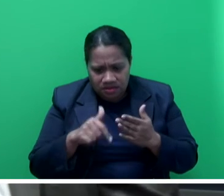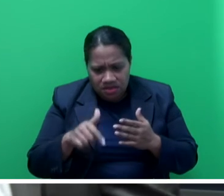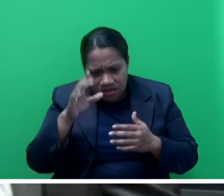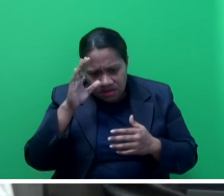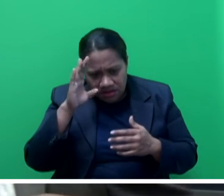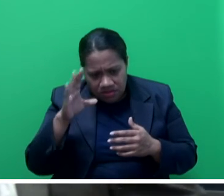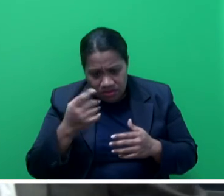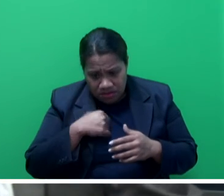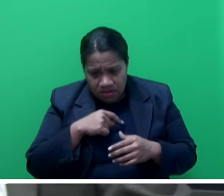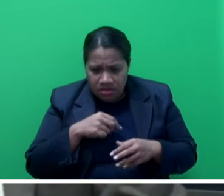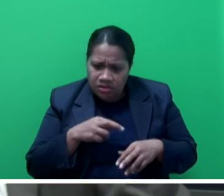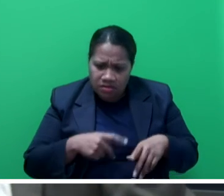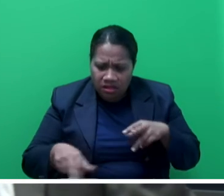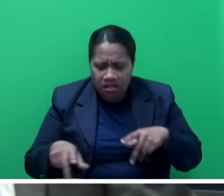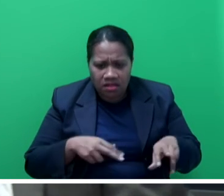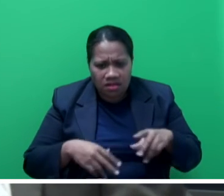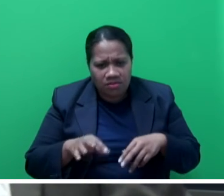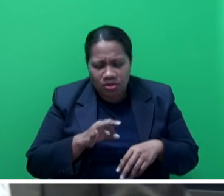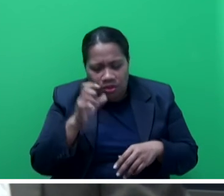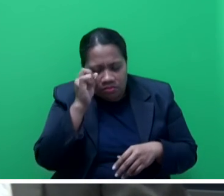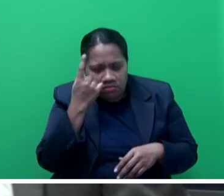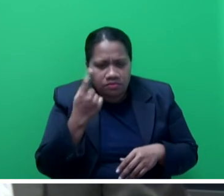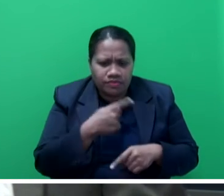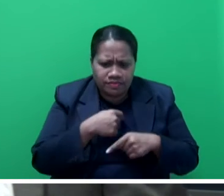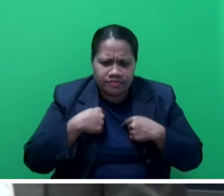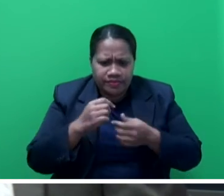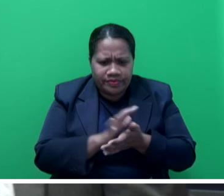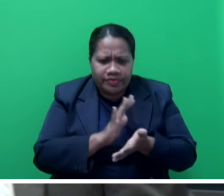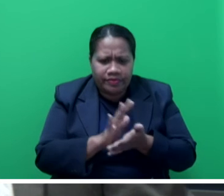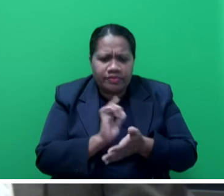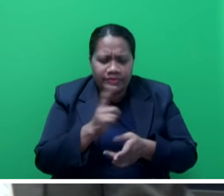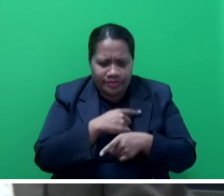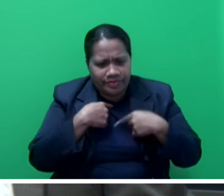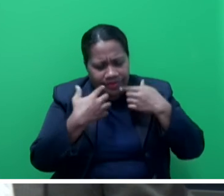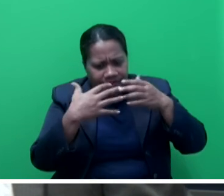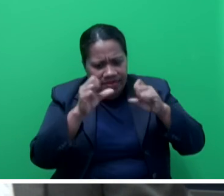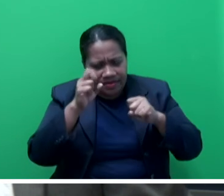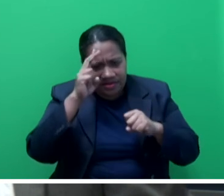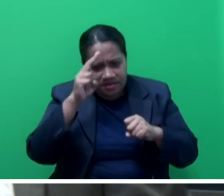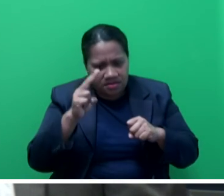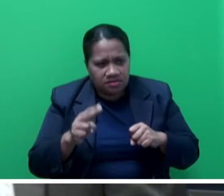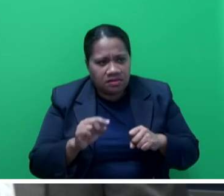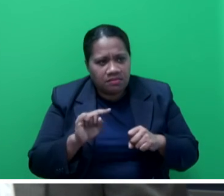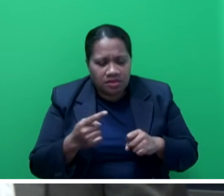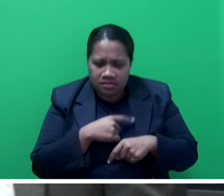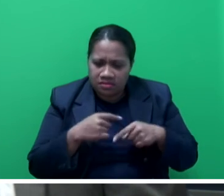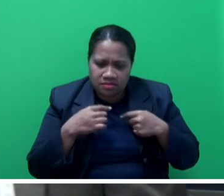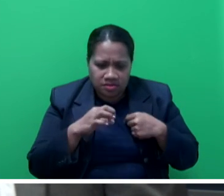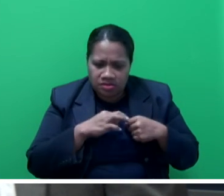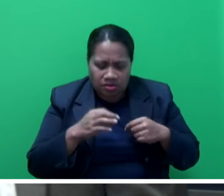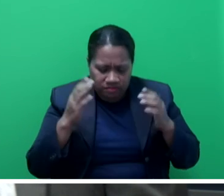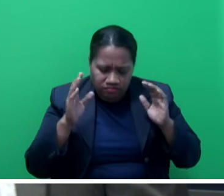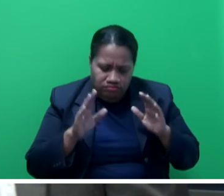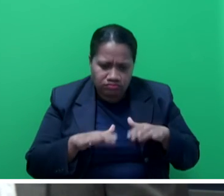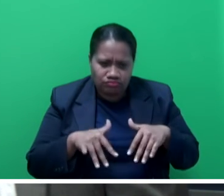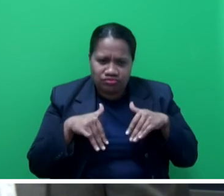walk around and not wear masks. We are happy with what we have achieved as a nation so far, but we are not resting on our laurels. We